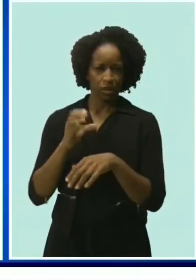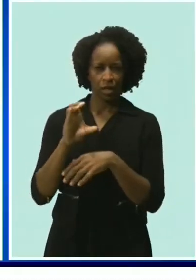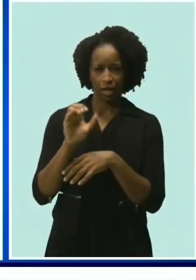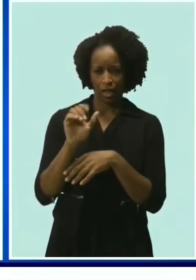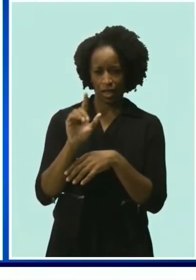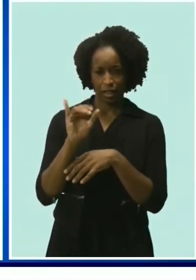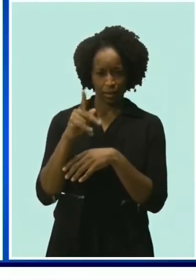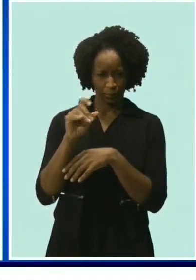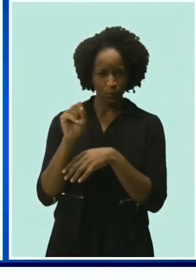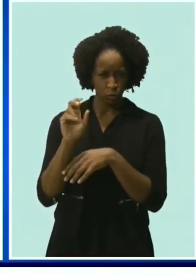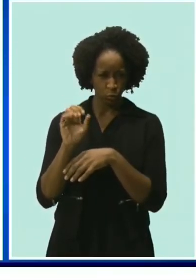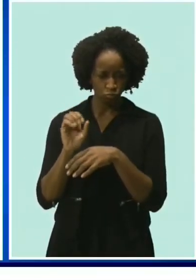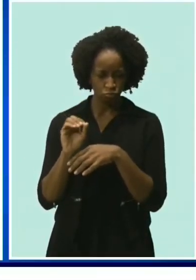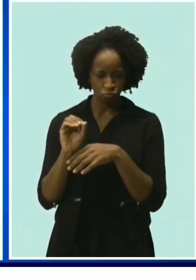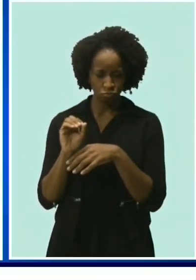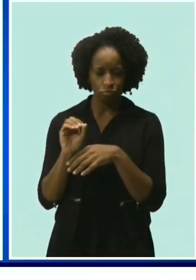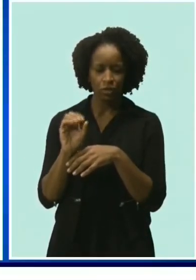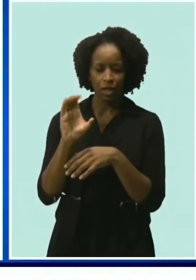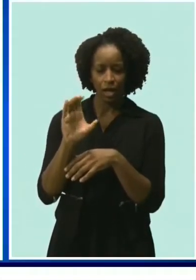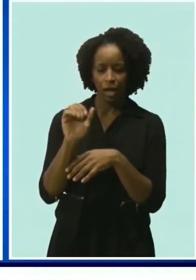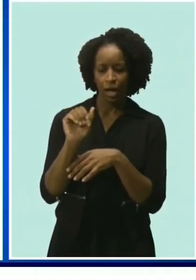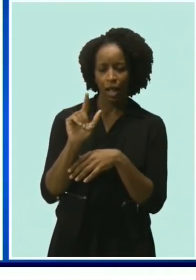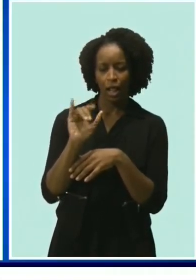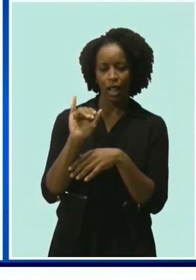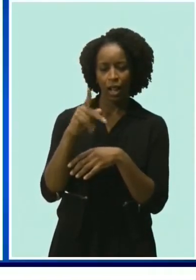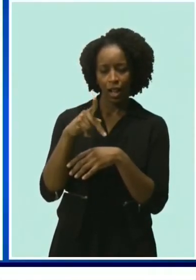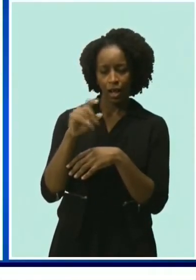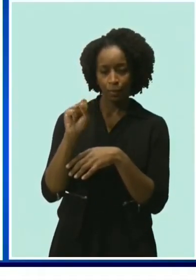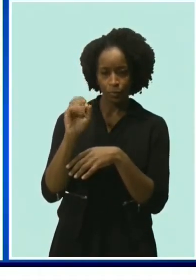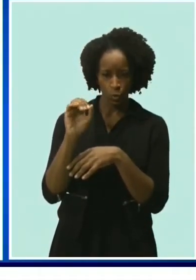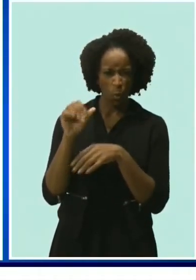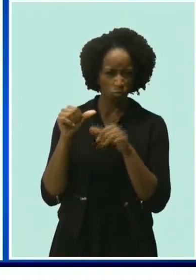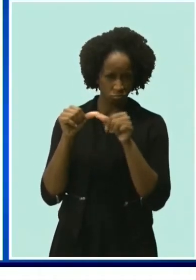Boise, Cranker, Ding Ding, Ginger Gaga, and